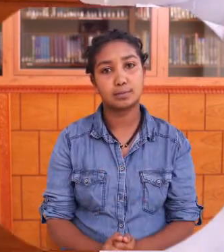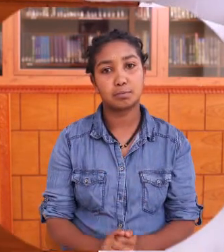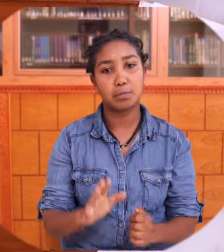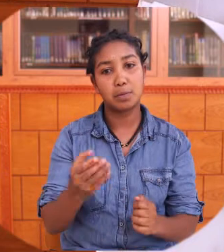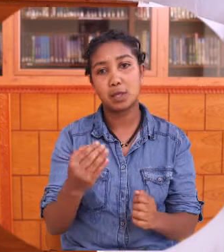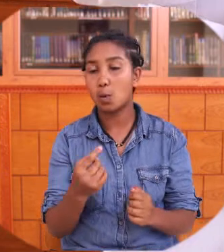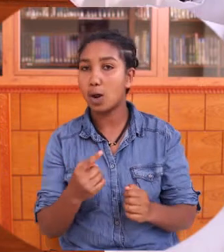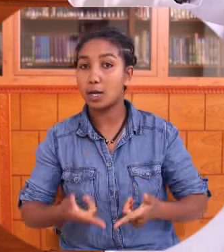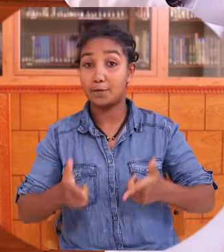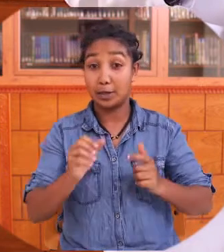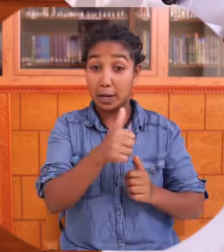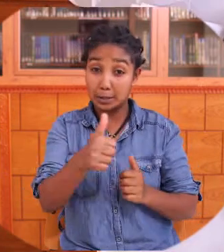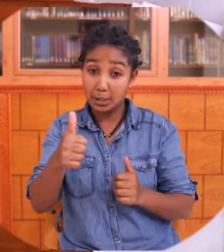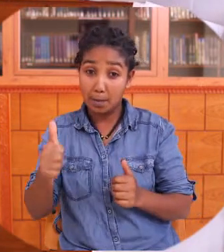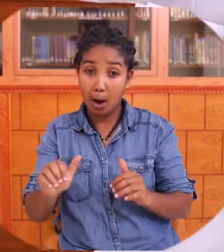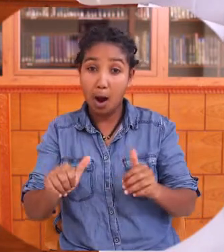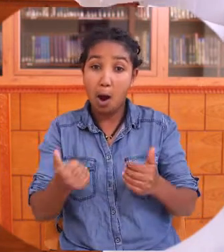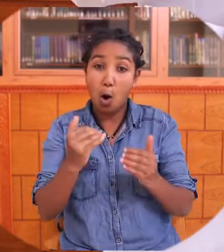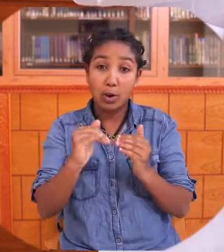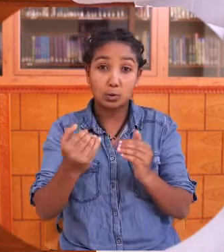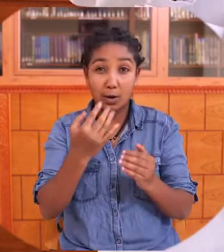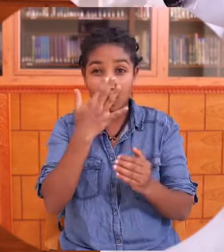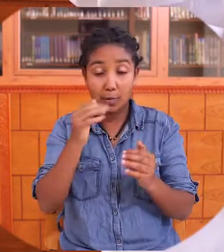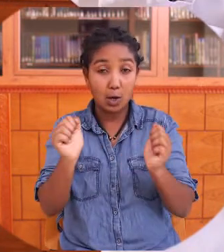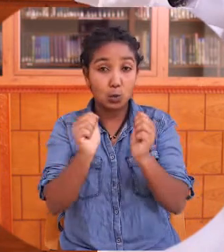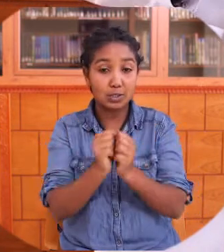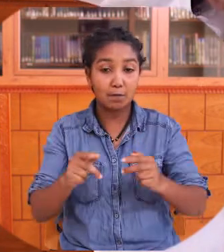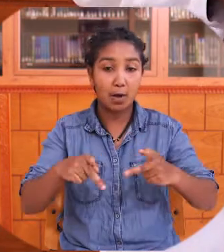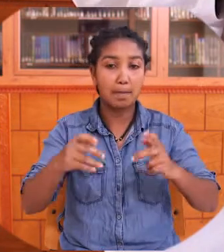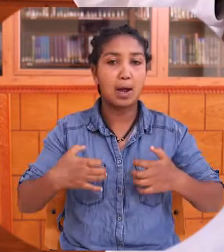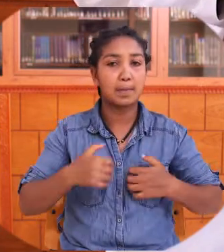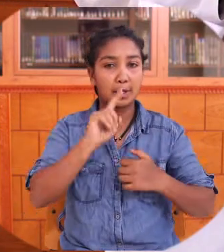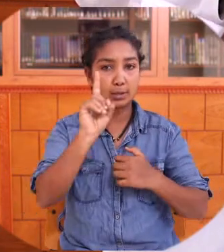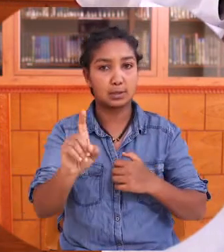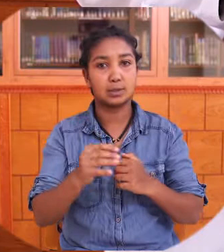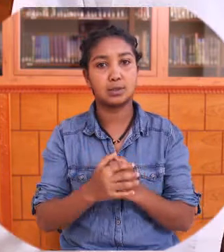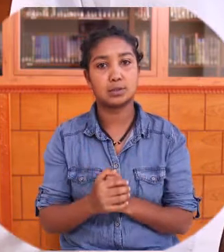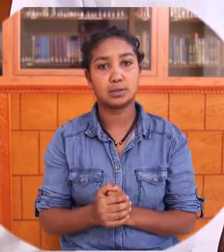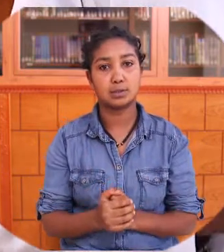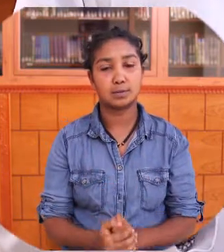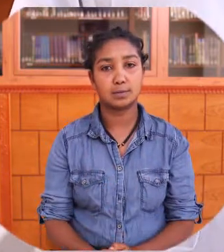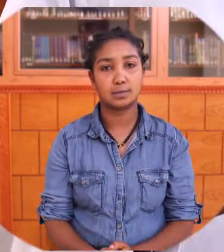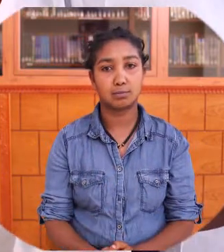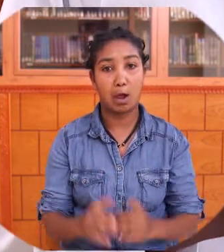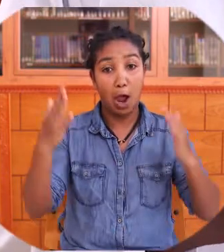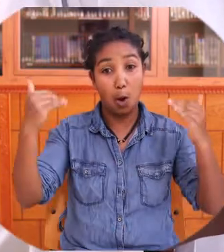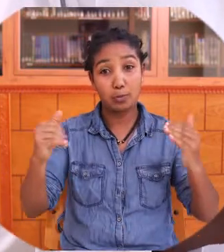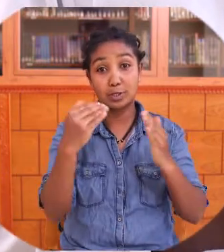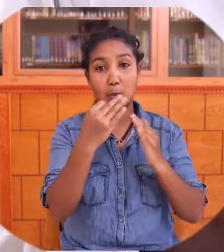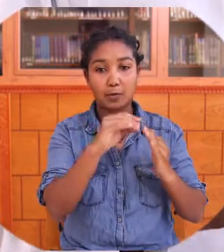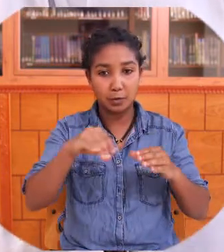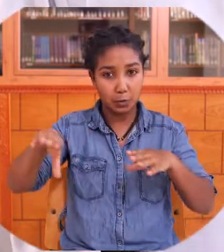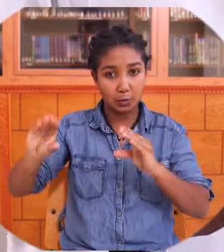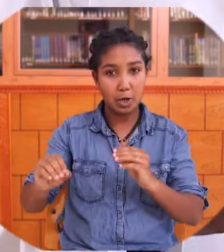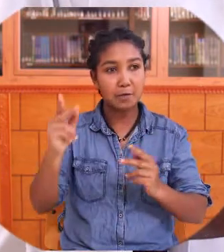Maybe you are living in Addis Ababa. How much you are familiar with farm animals? I hope some of you